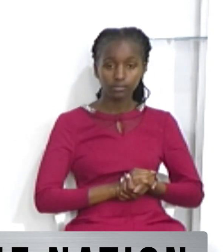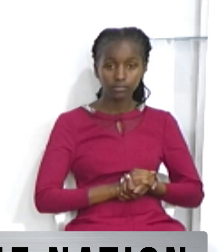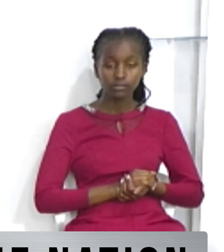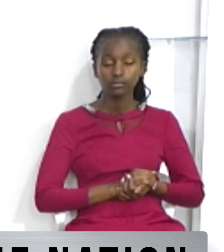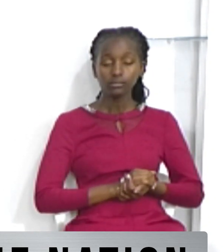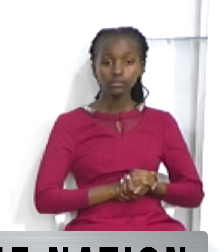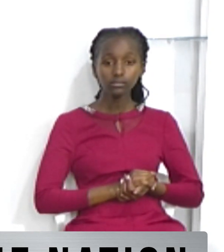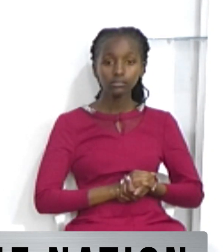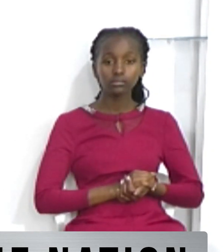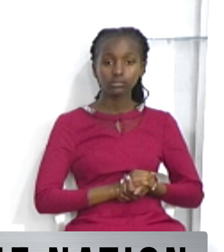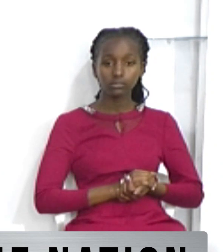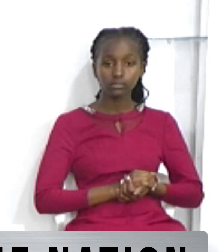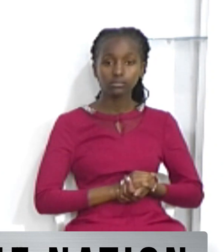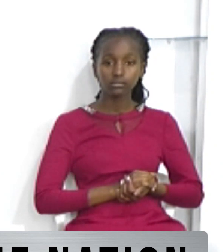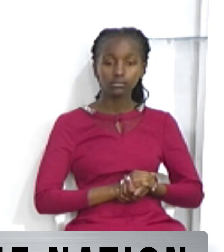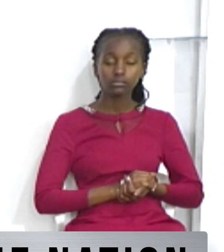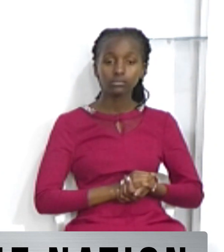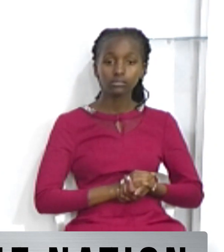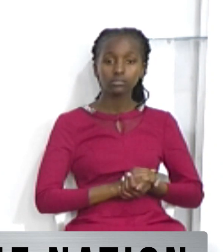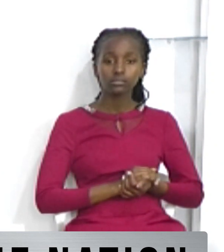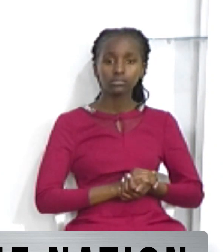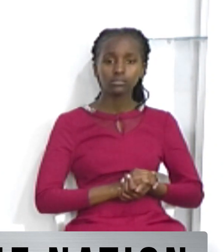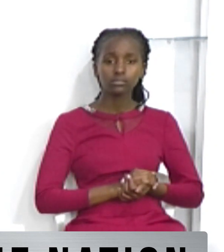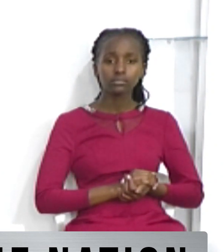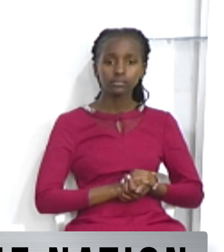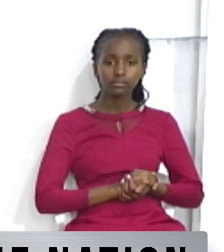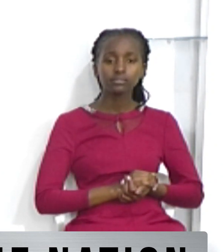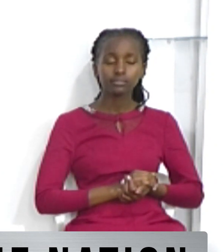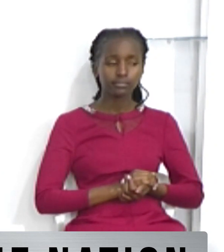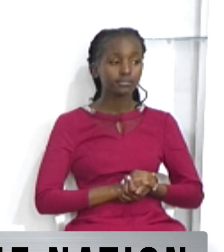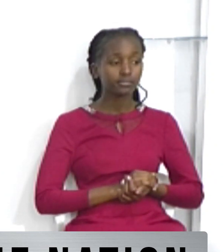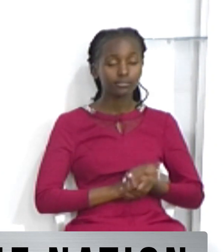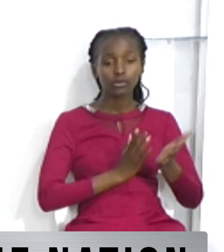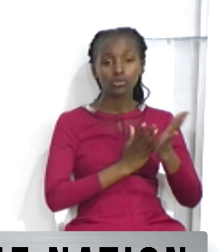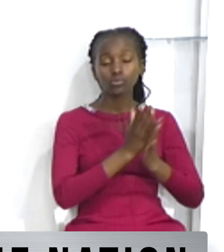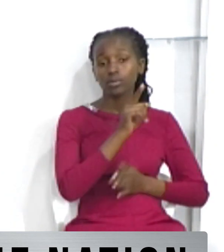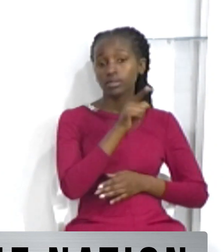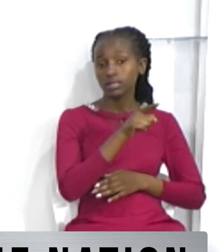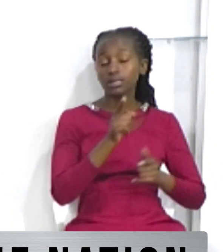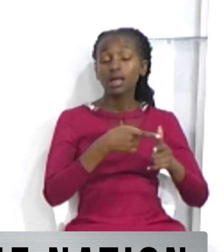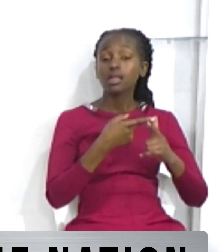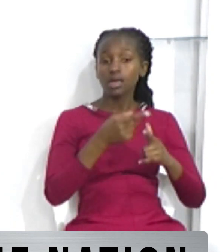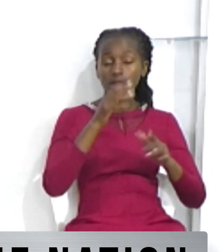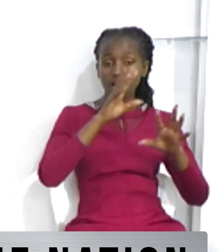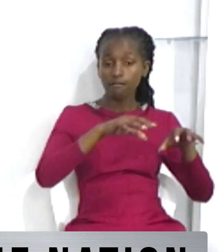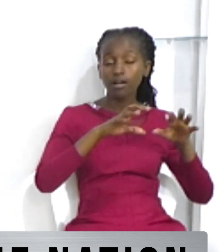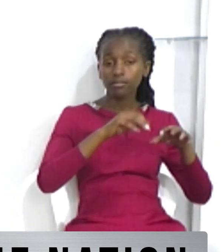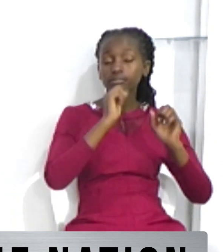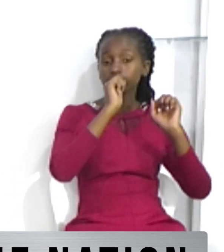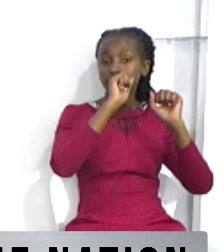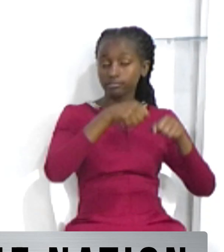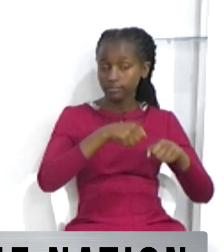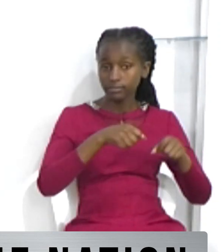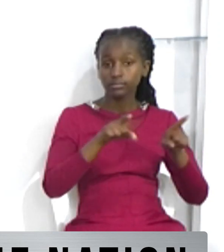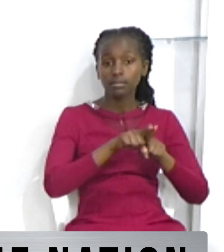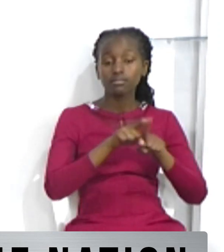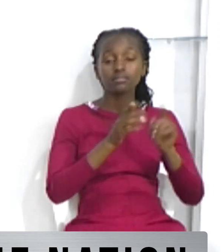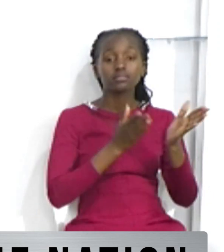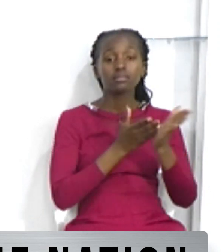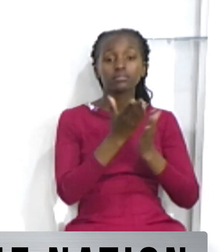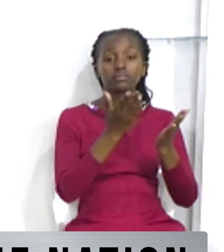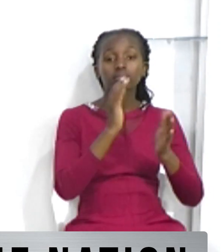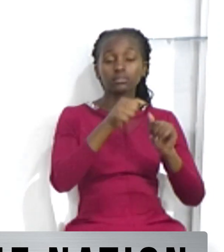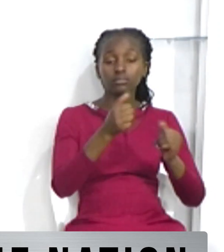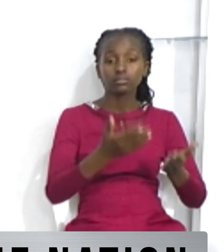All said. the centers across the country. And these young people will know how to do the farming. Yes. they'll know how to render services, That's